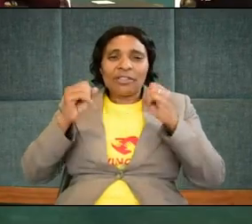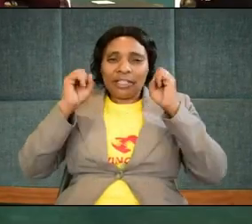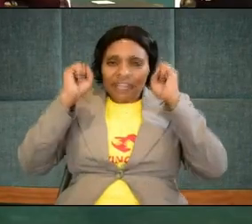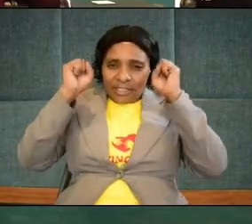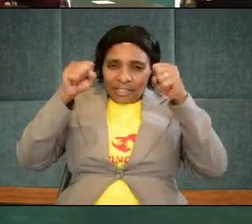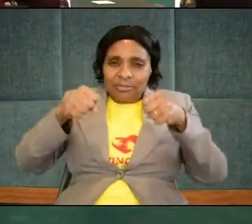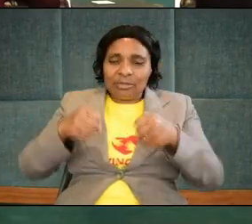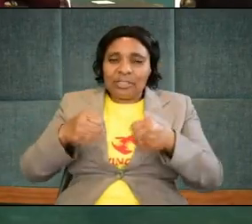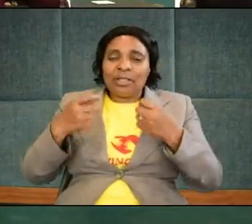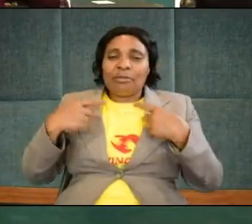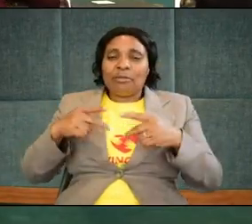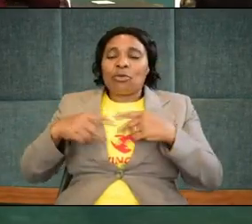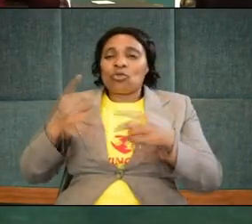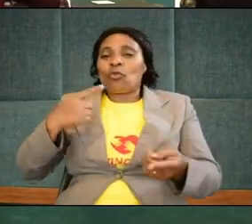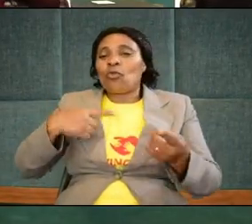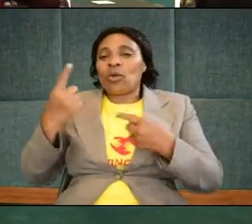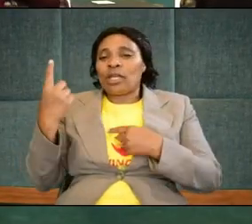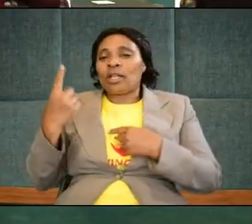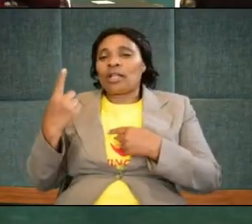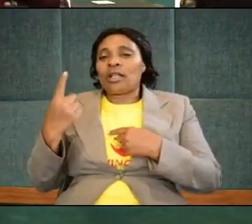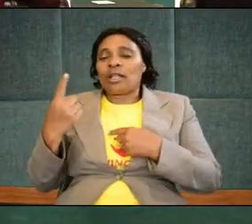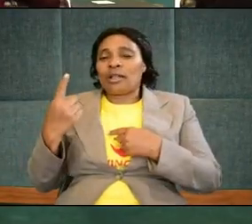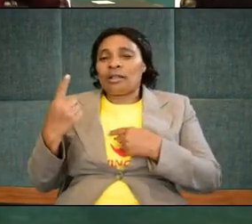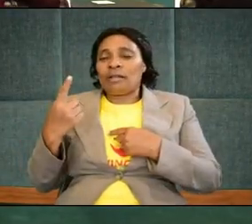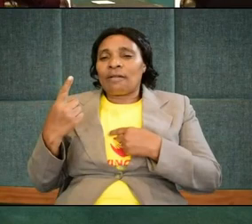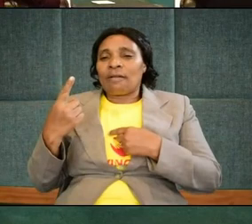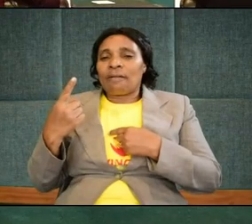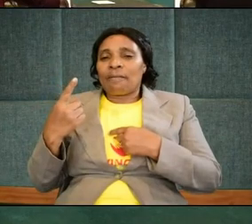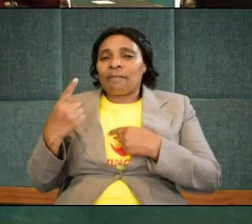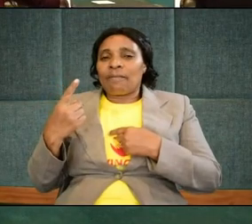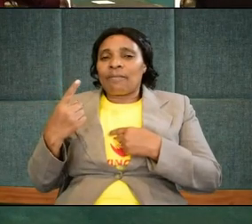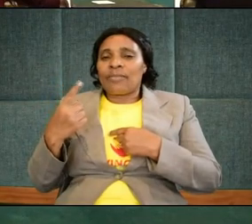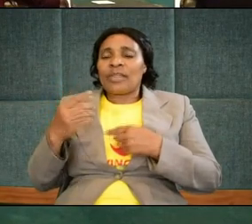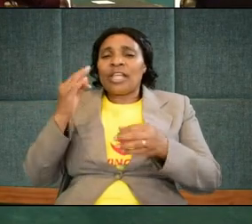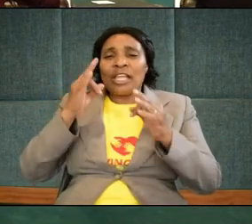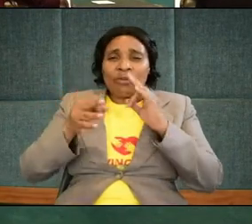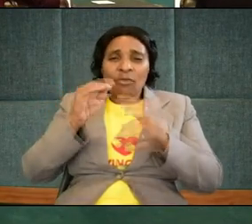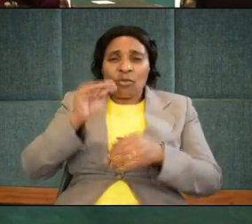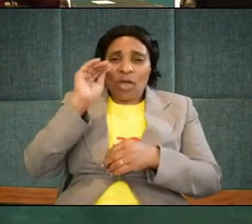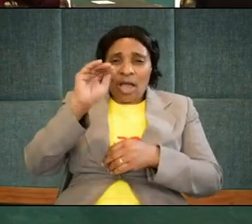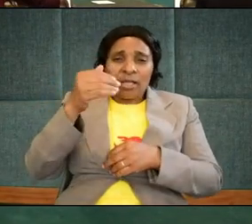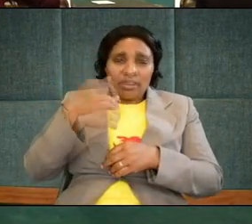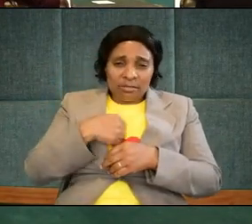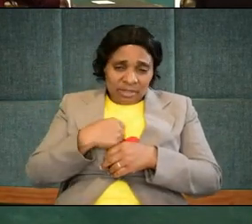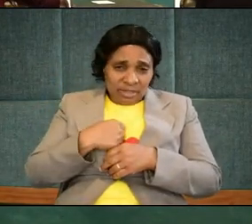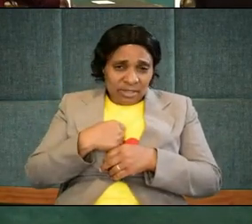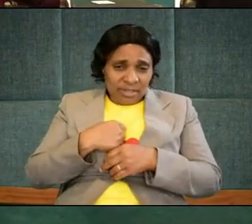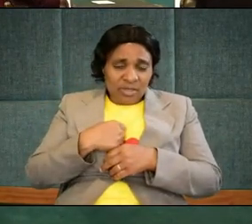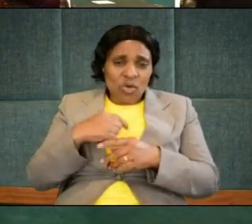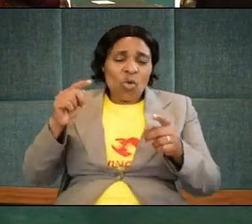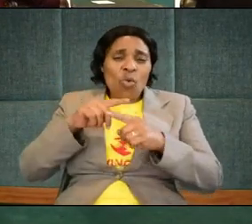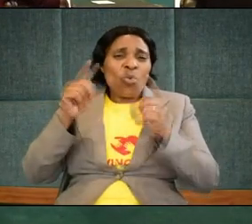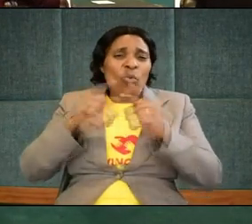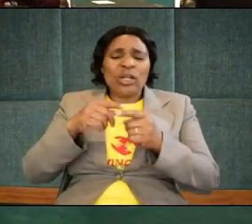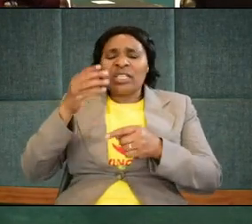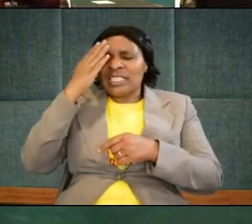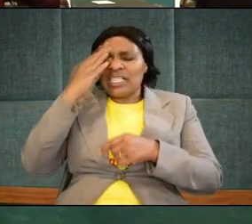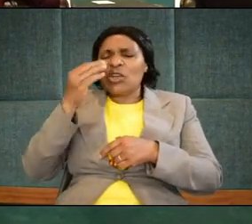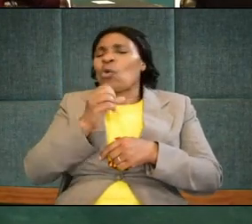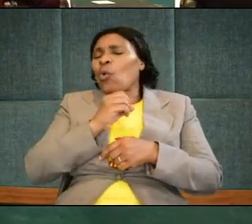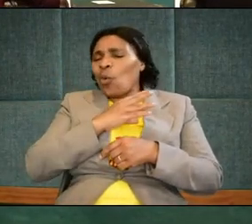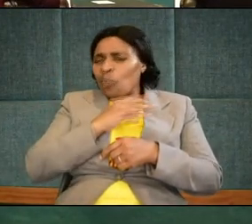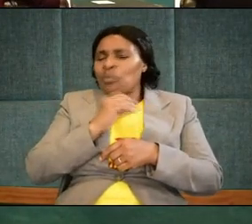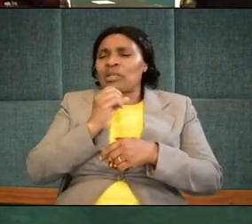Mm. Yeah. Okay. I'd give him a 10 if you were to ask me. Me too. Yeah, because when the Israelites